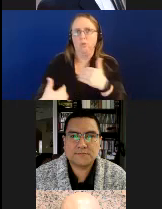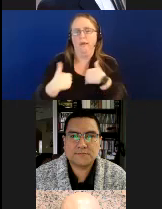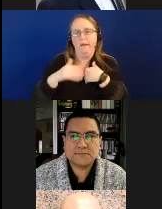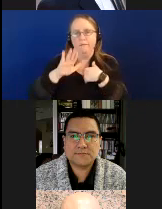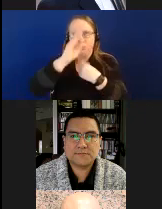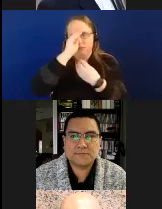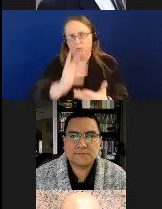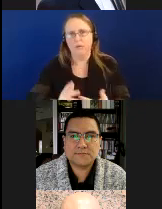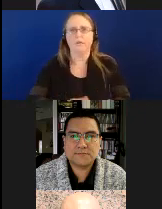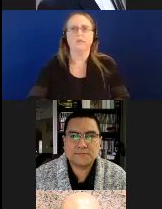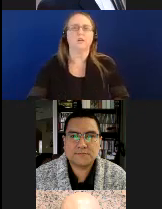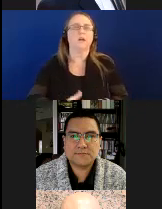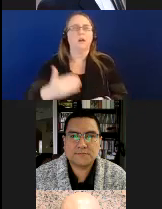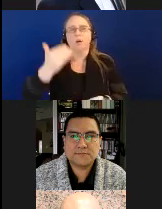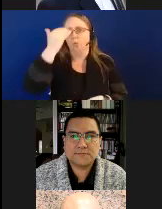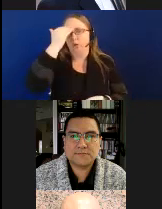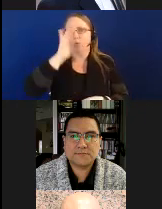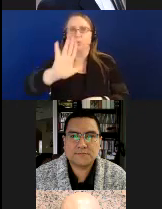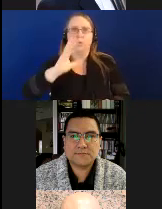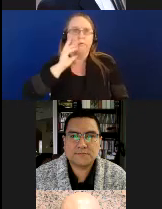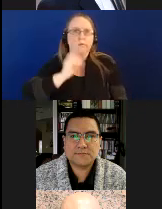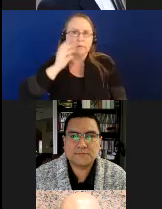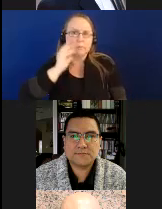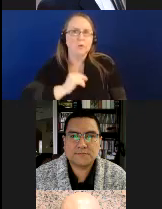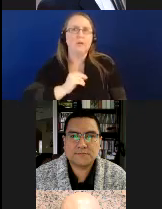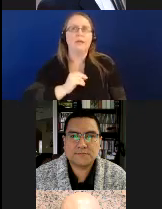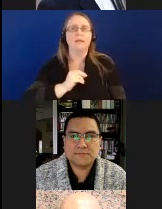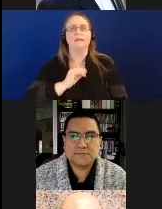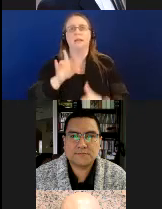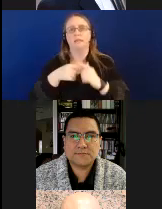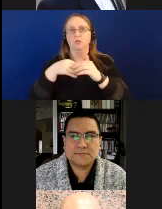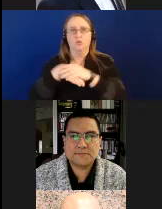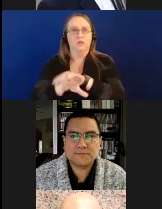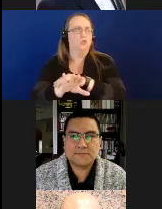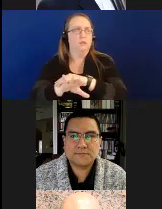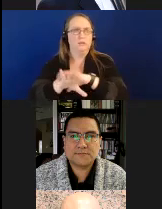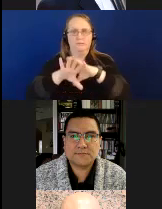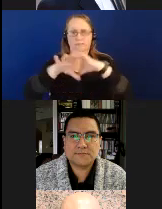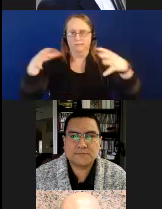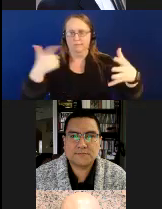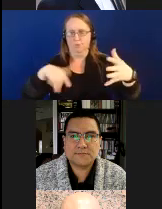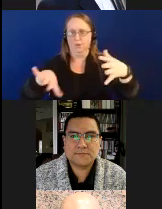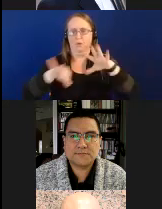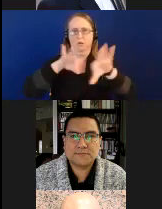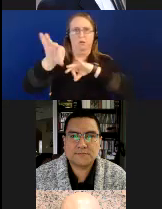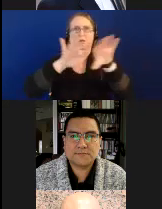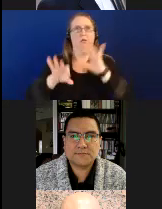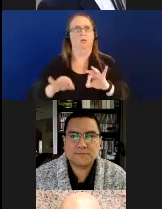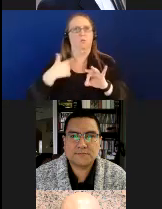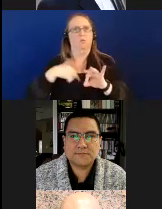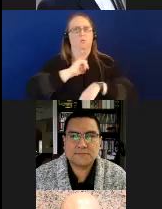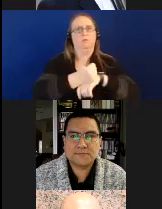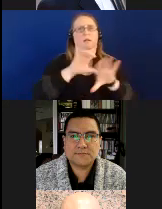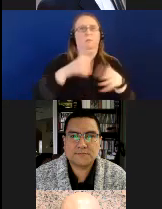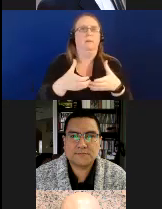information, we know your experience, and then you enter this pool that we can then pull from when we're putting together committees to